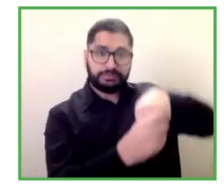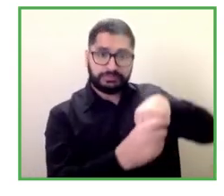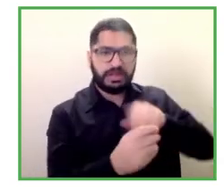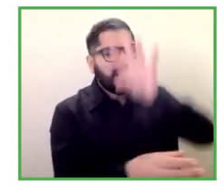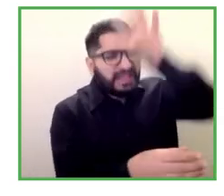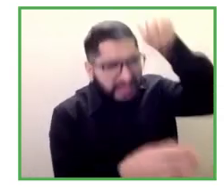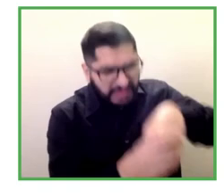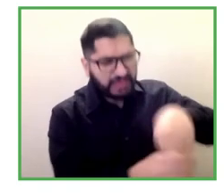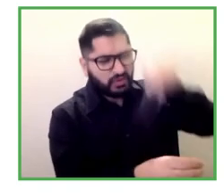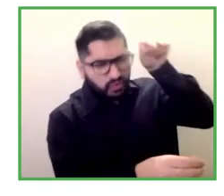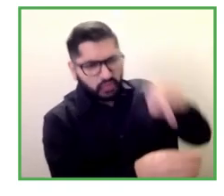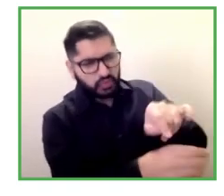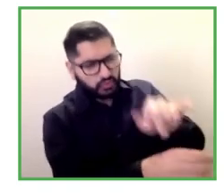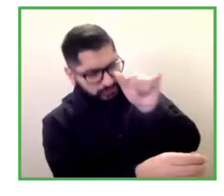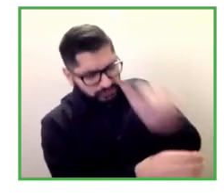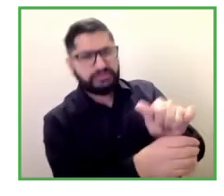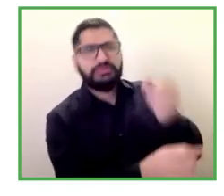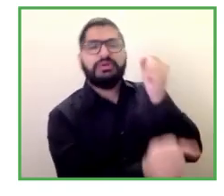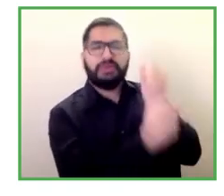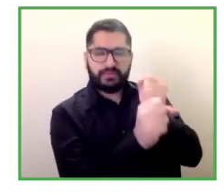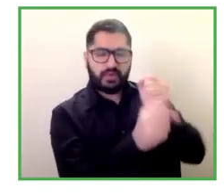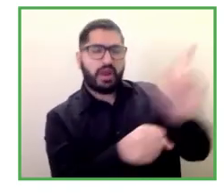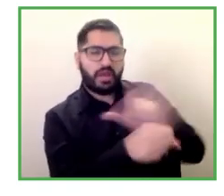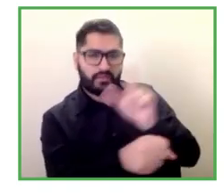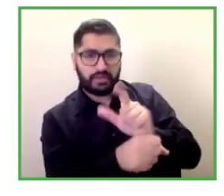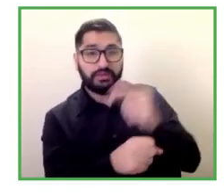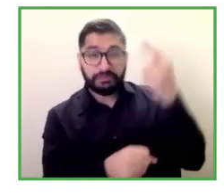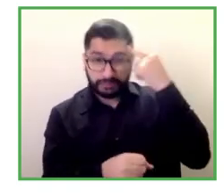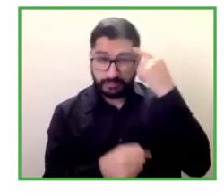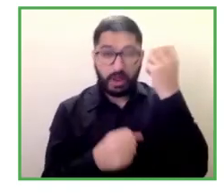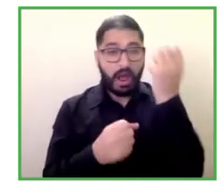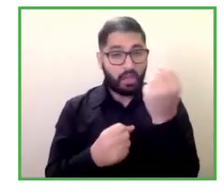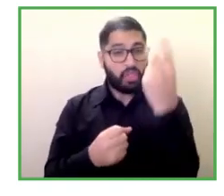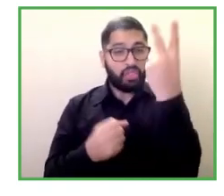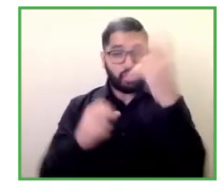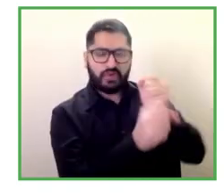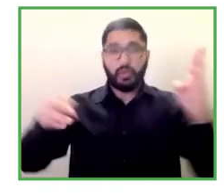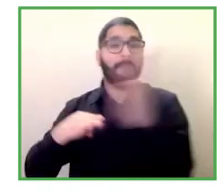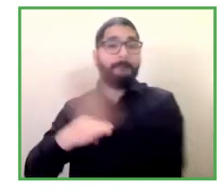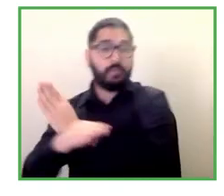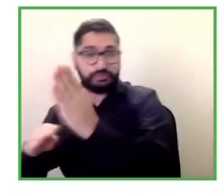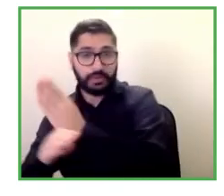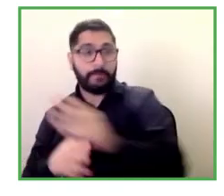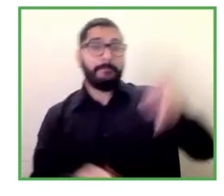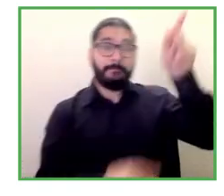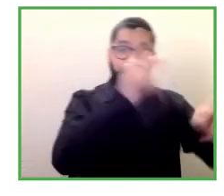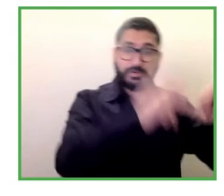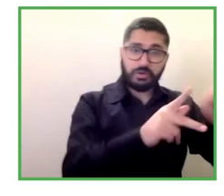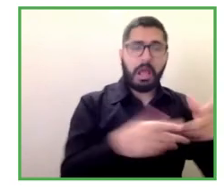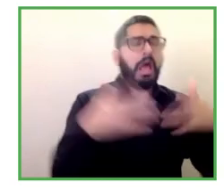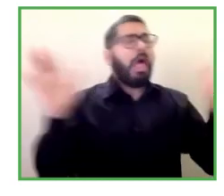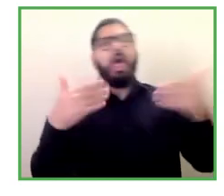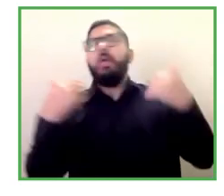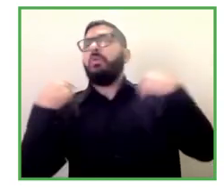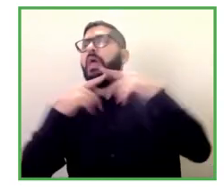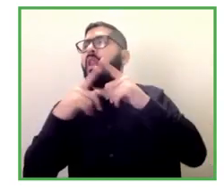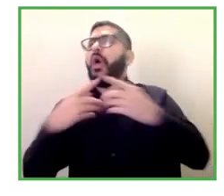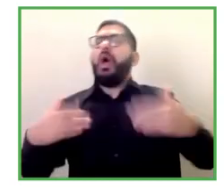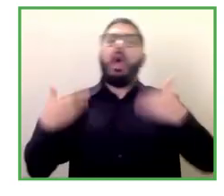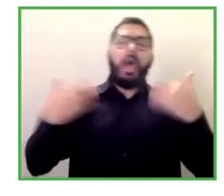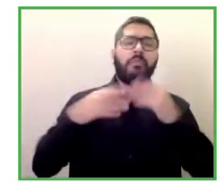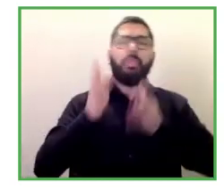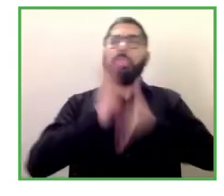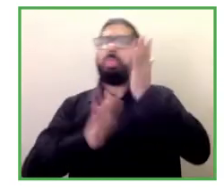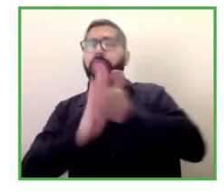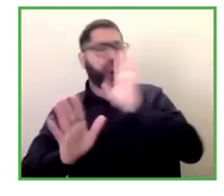work. And the trend following those two categories, and about 10% of requests